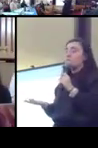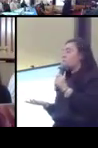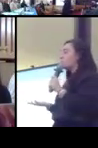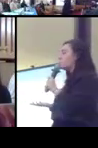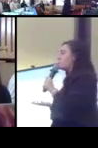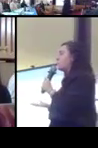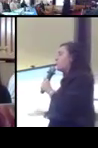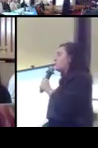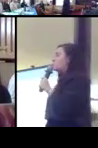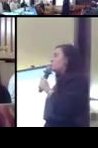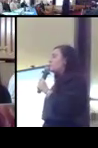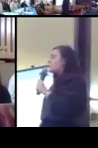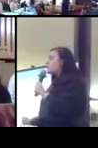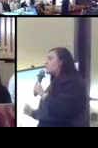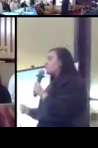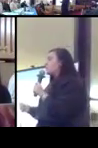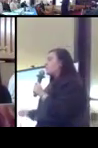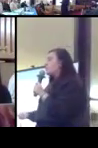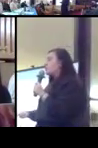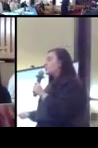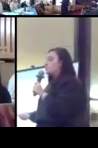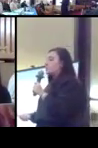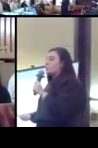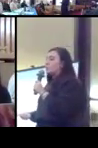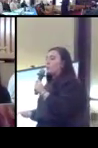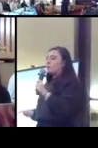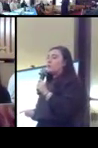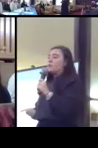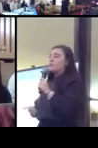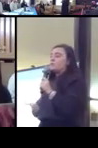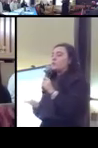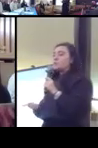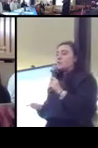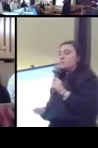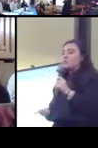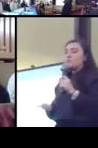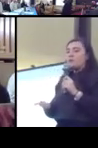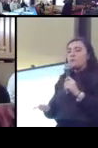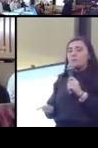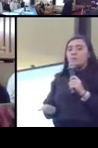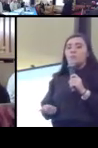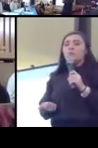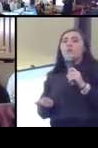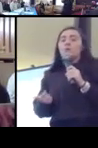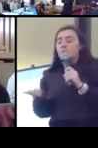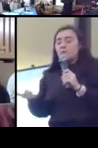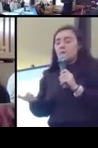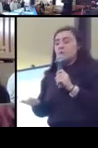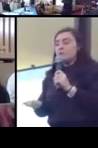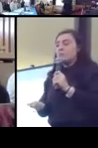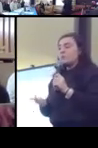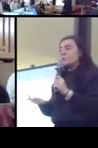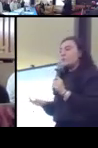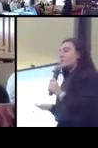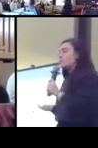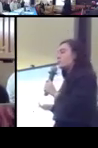strong legacy of the community. Really emphasizing the arts, culture, and education component. Arts and culture as an economic tool, as well